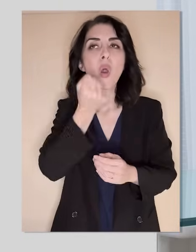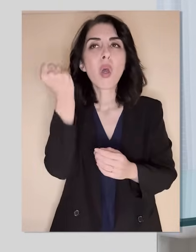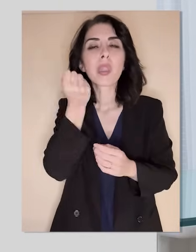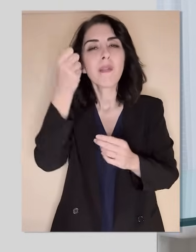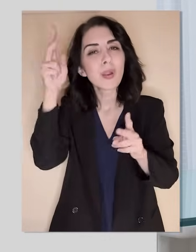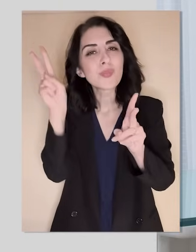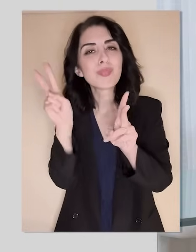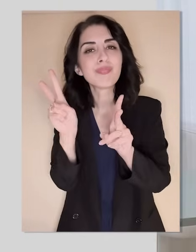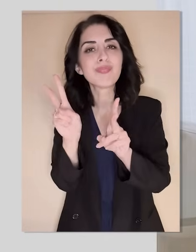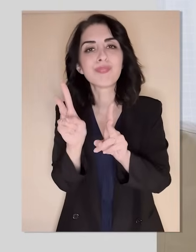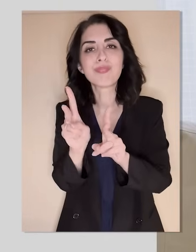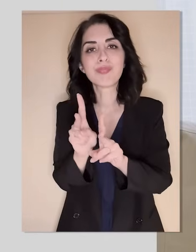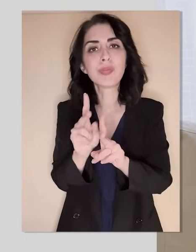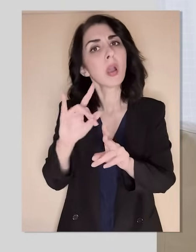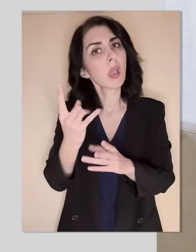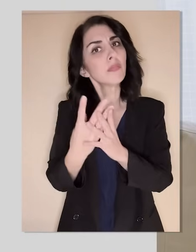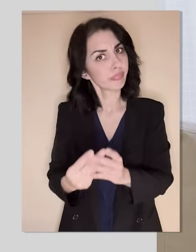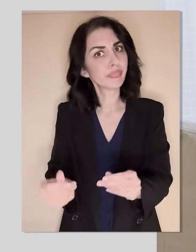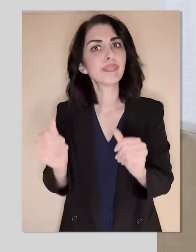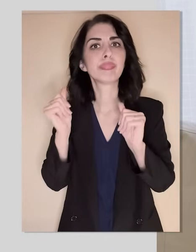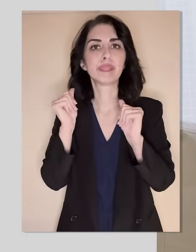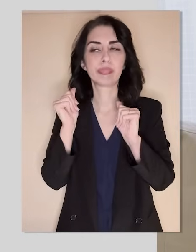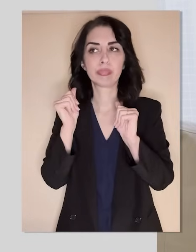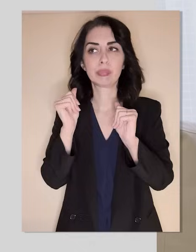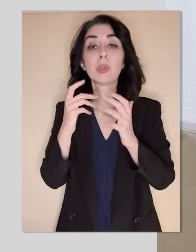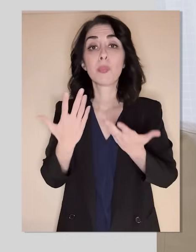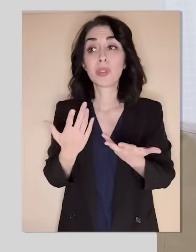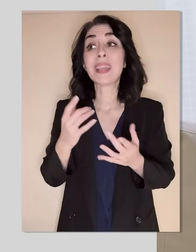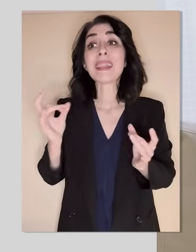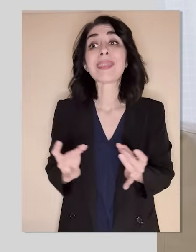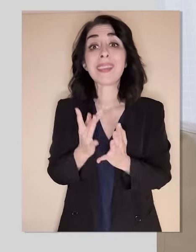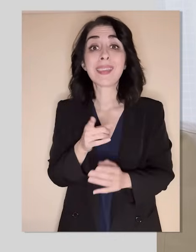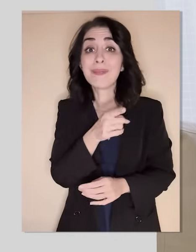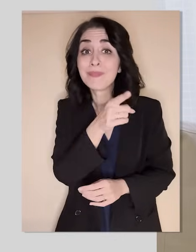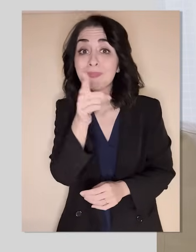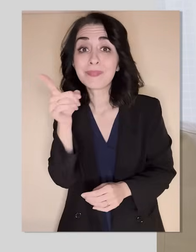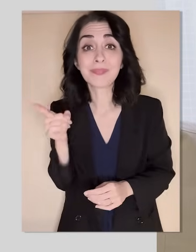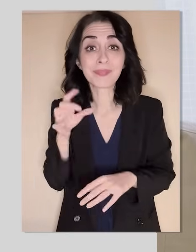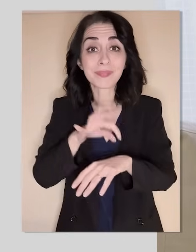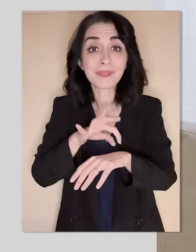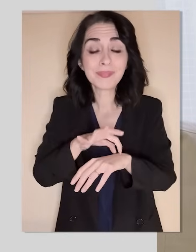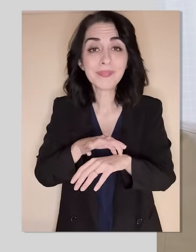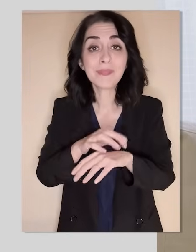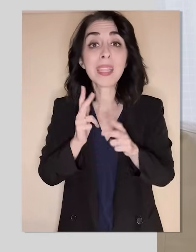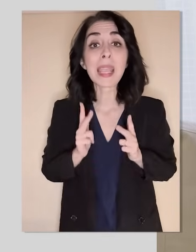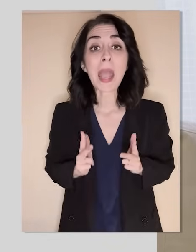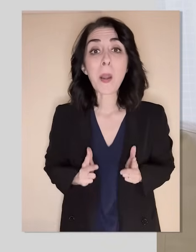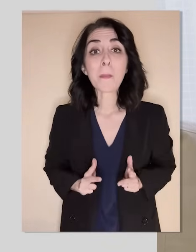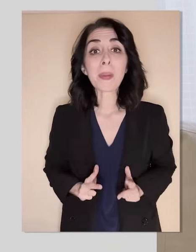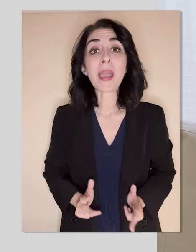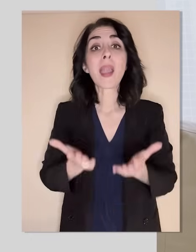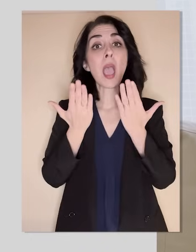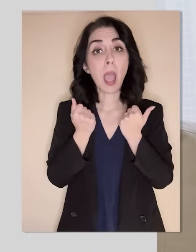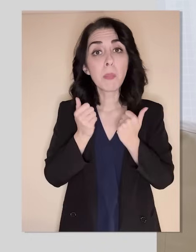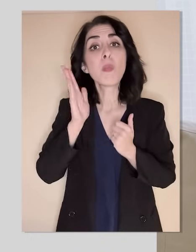down in number. And so if you're not satisfied, you should think about getting treatment in some other way.